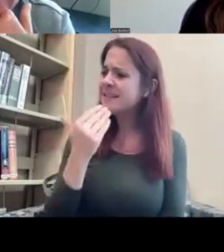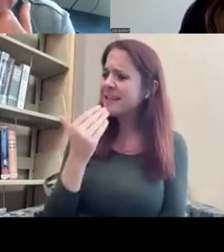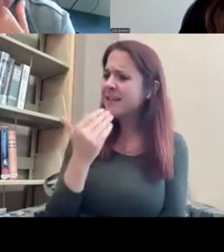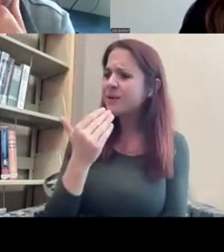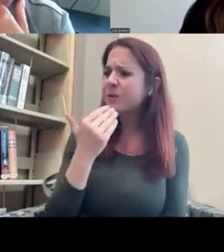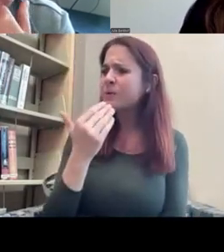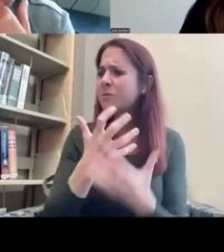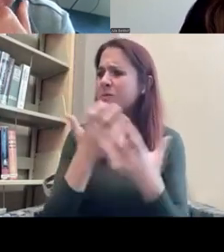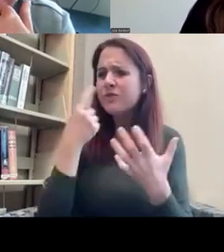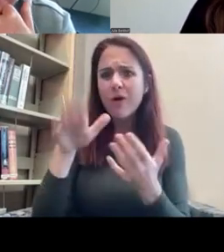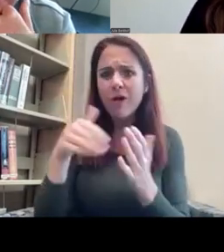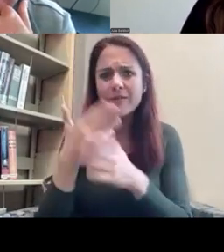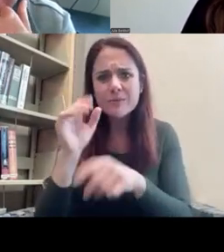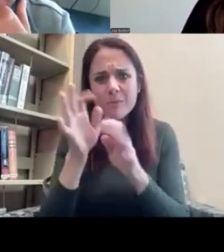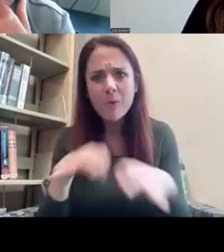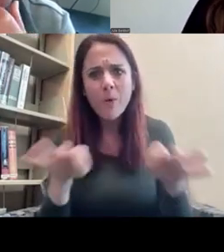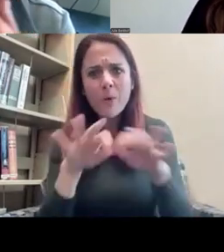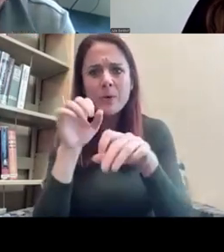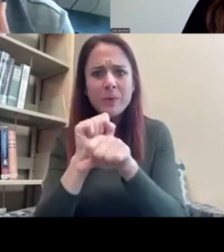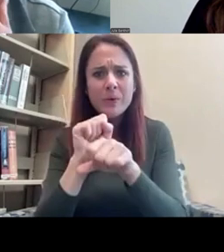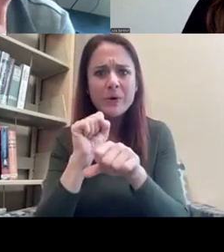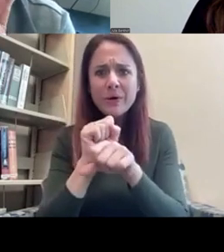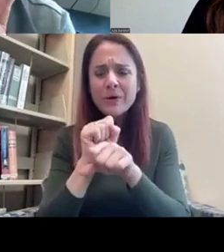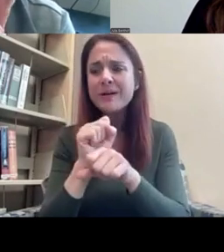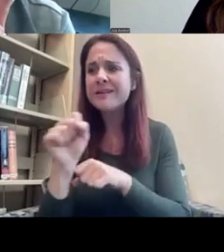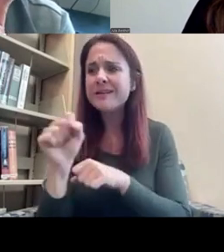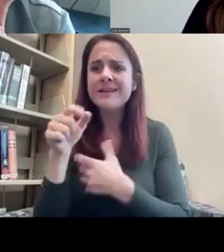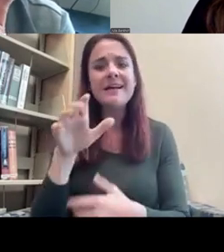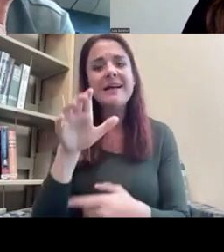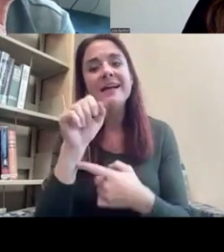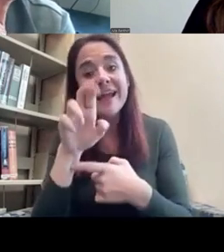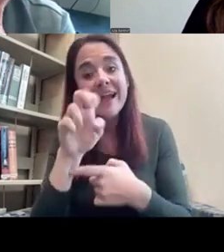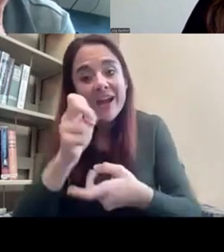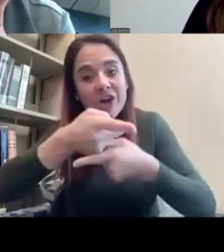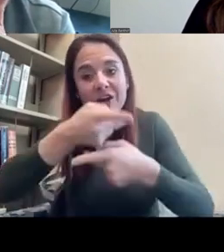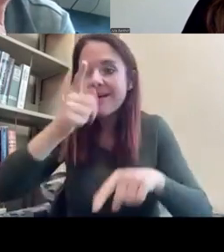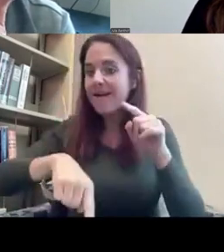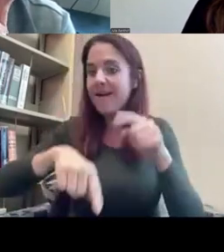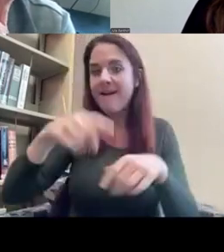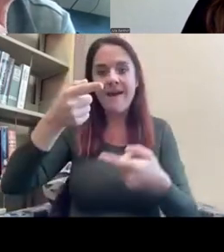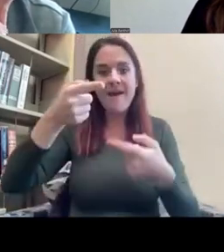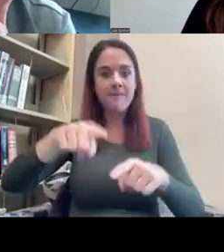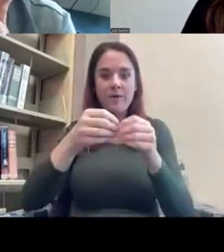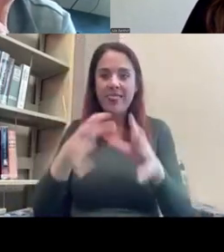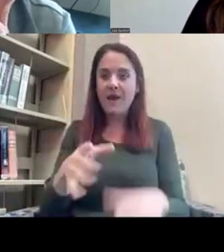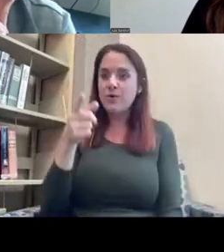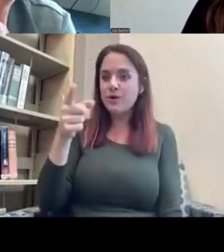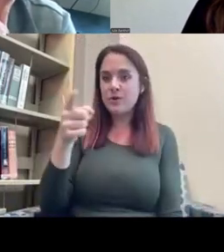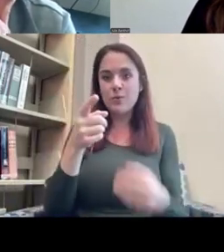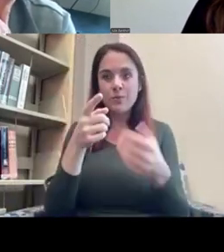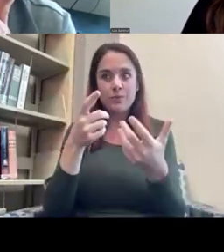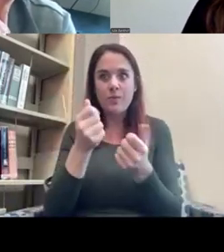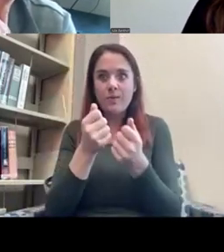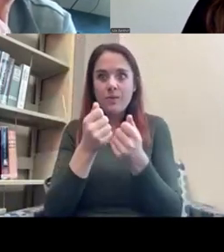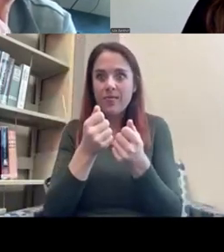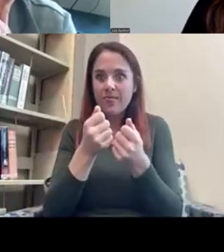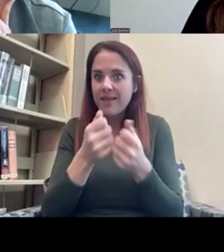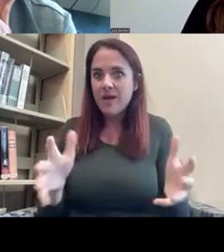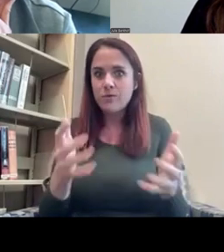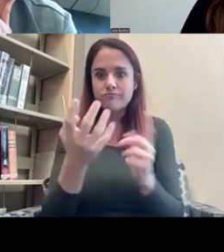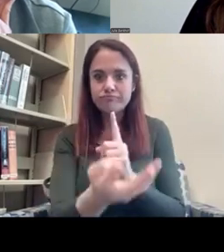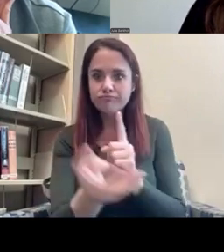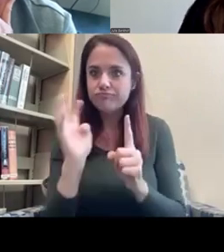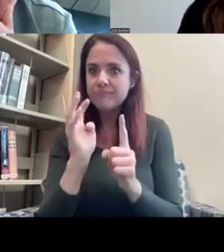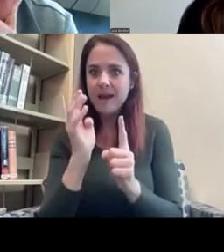that you do. Care can't happen without you and with everybody.